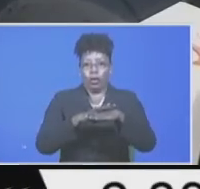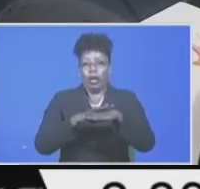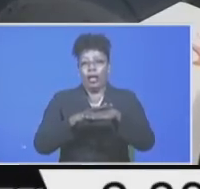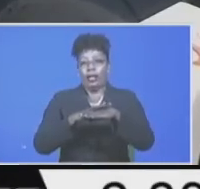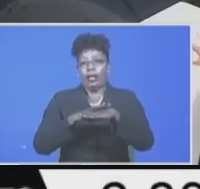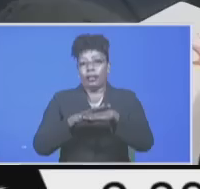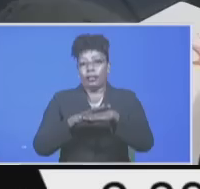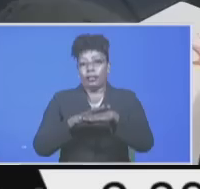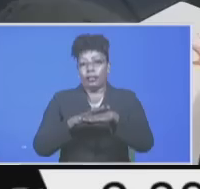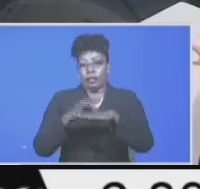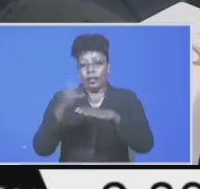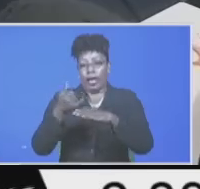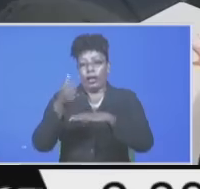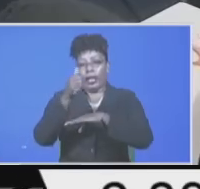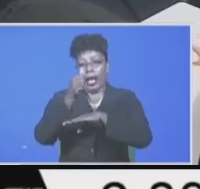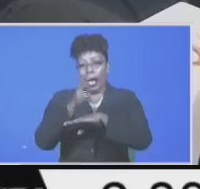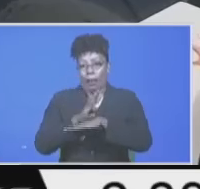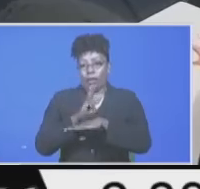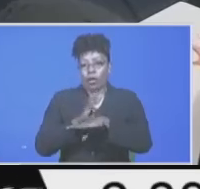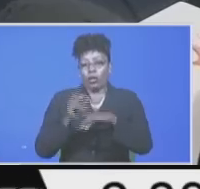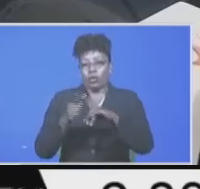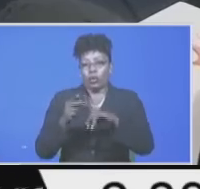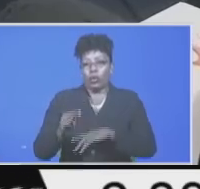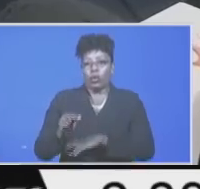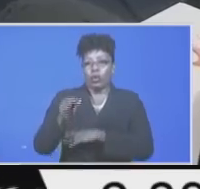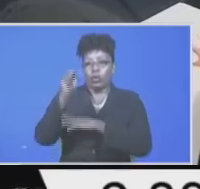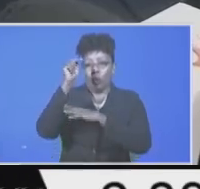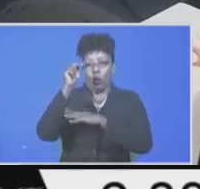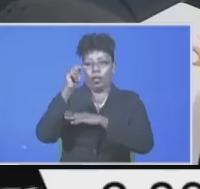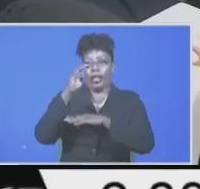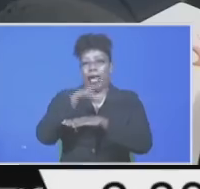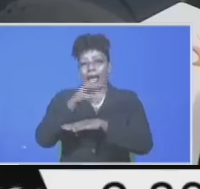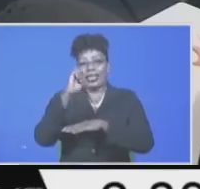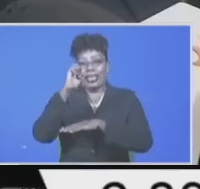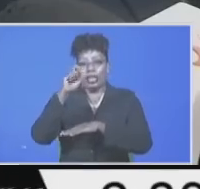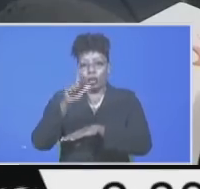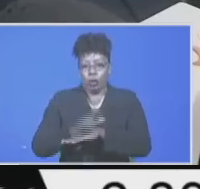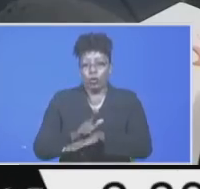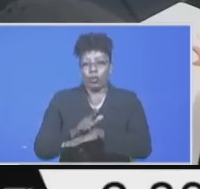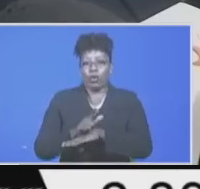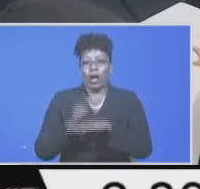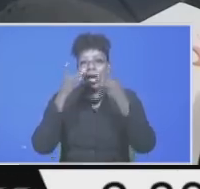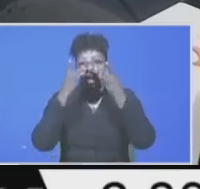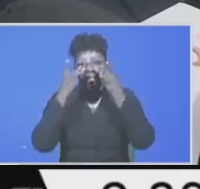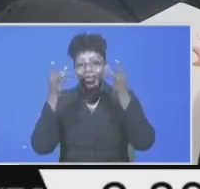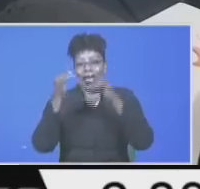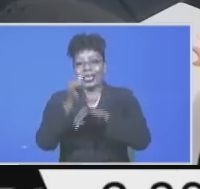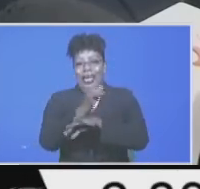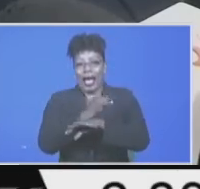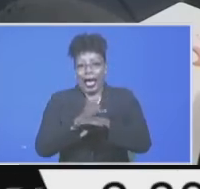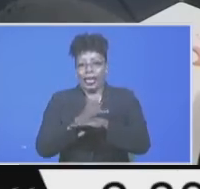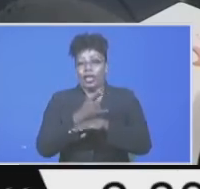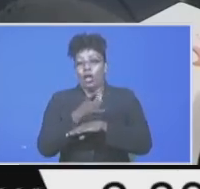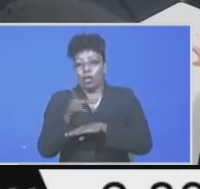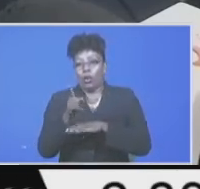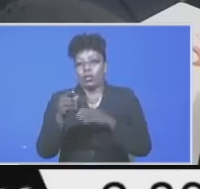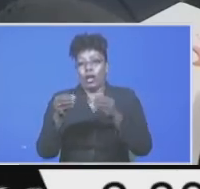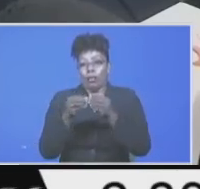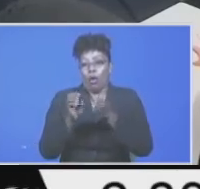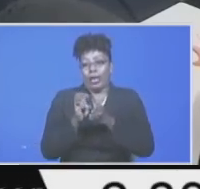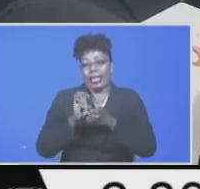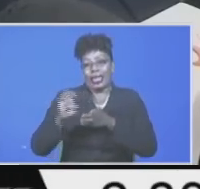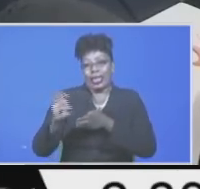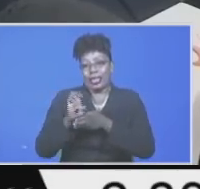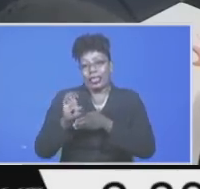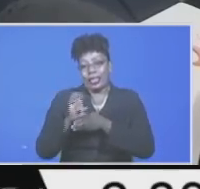namely Abaco to our north, Eleuthera, and Cat Island. Those are the more easterly islands